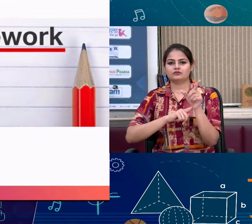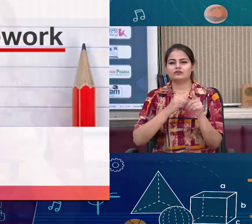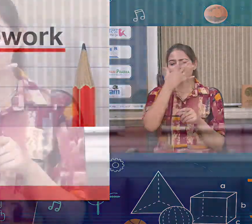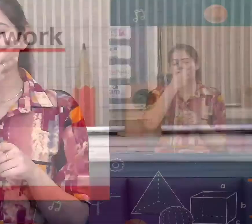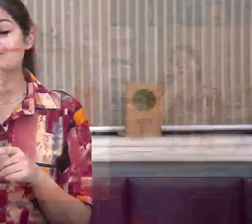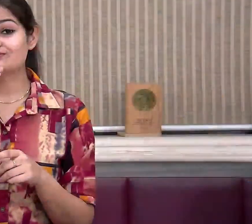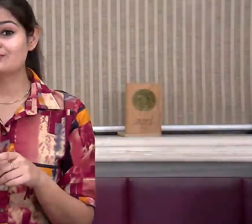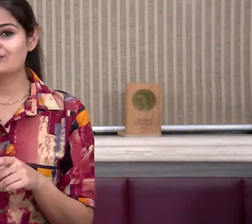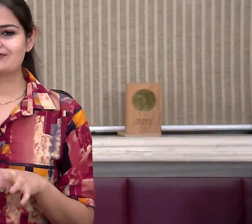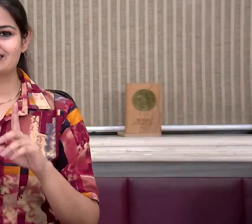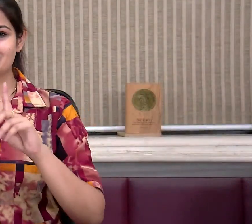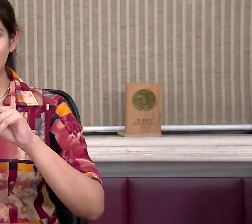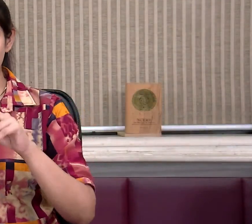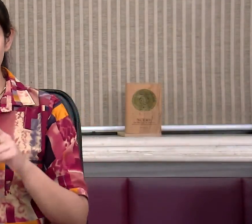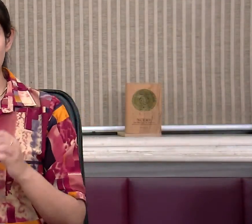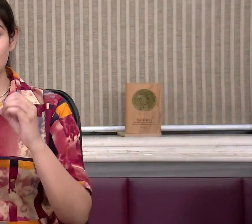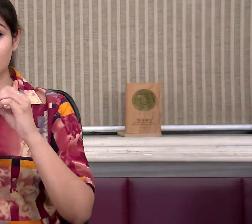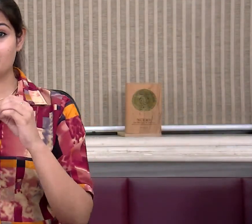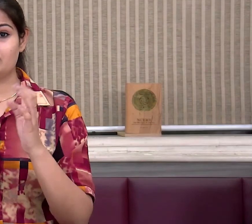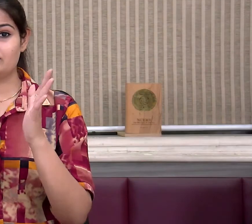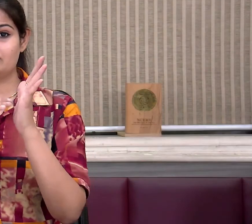Second word, buzzing.